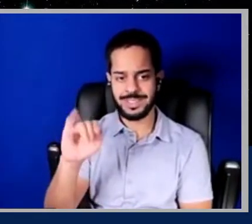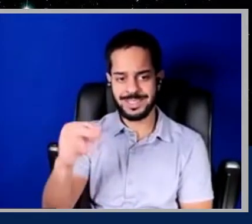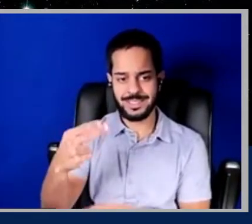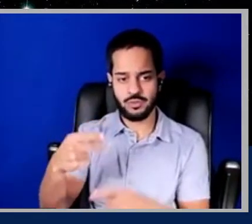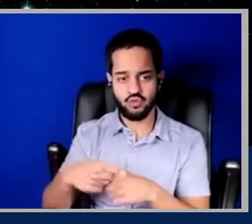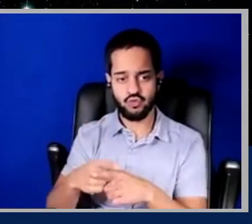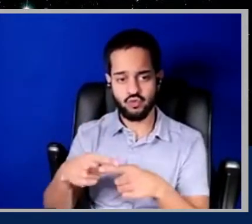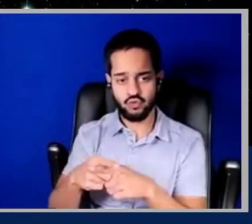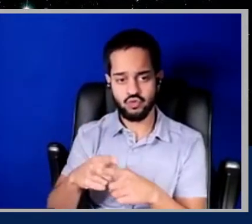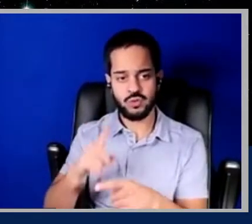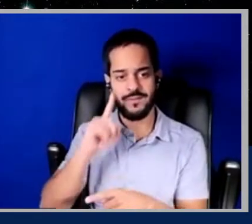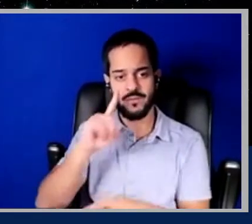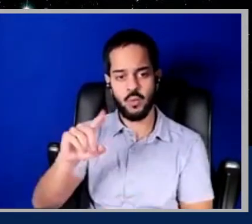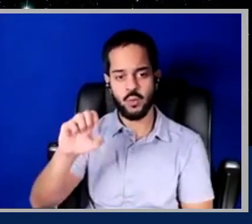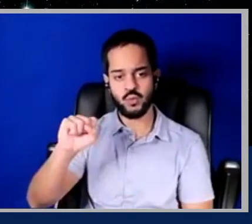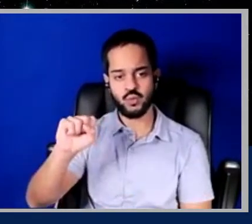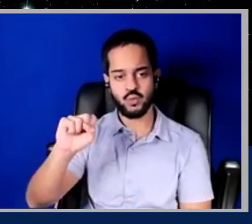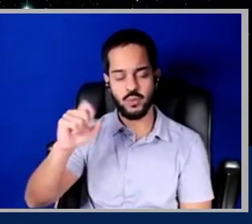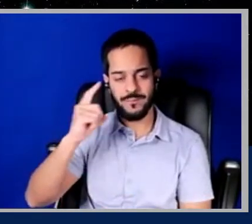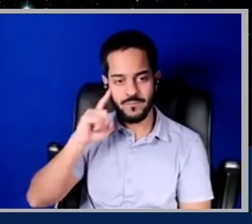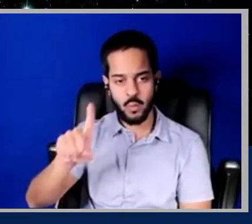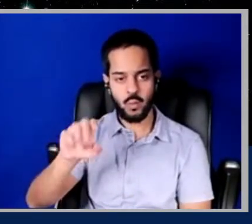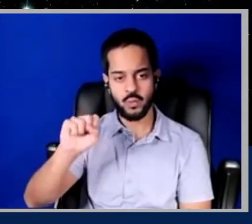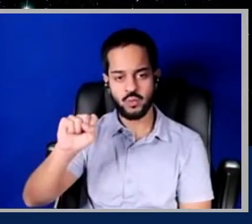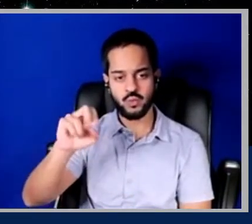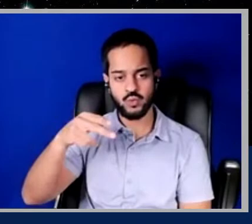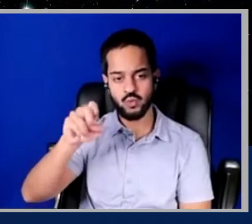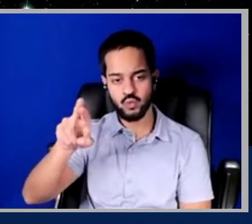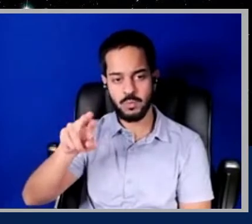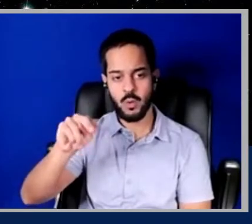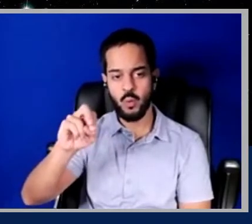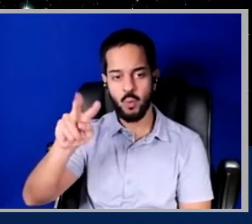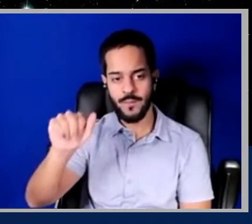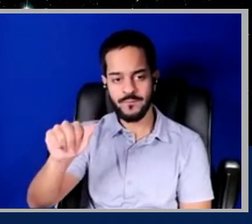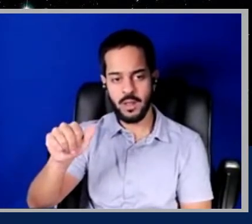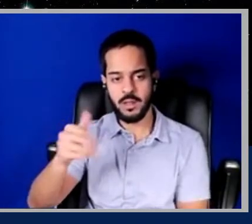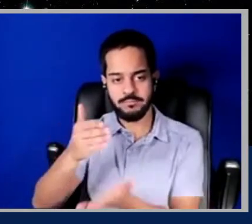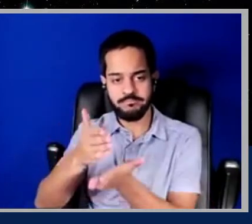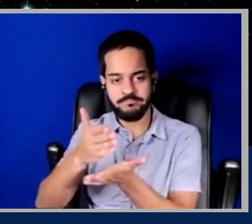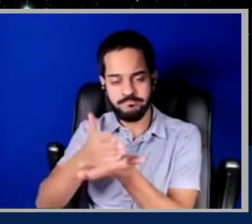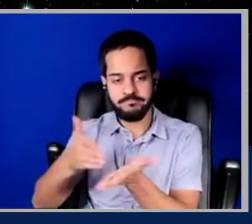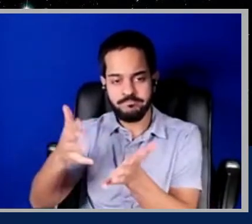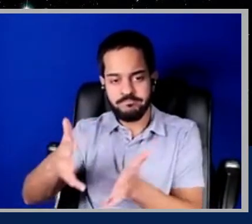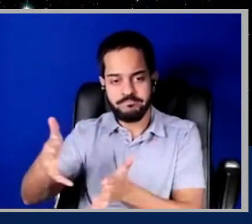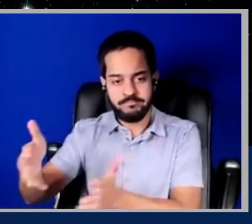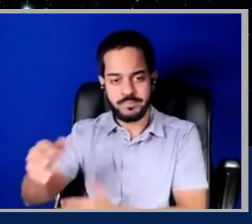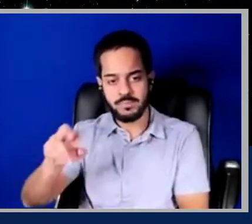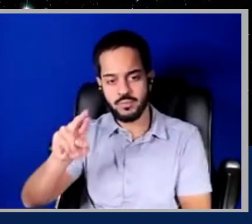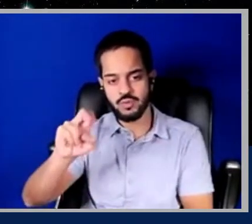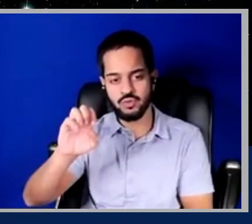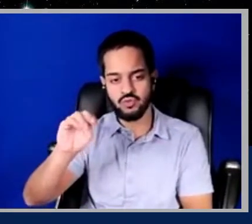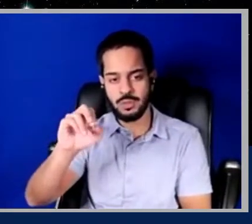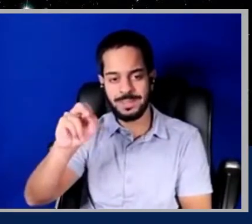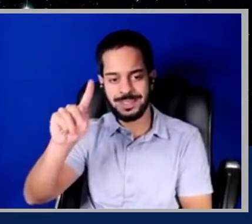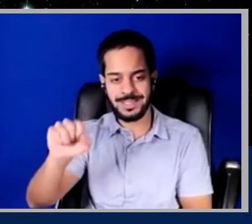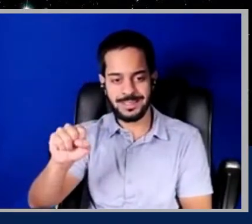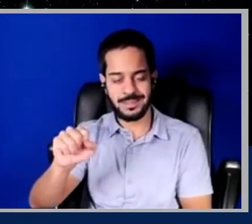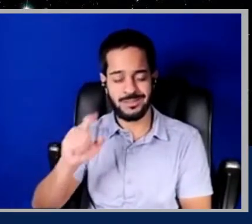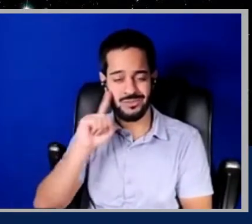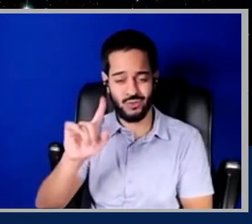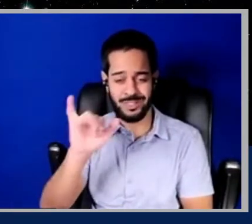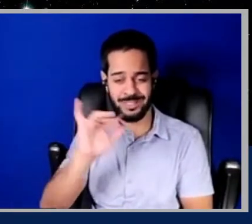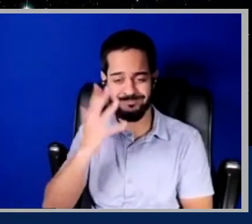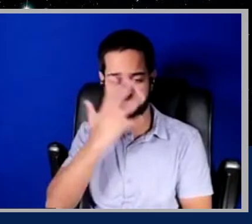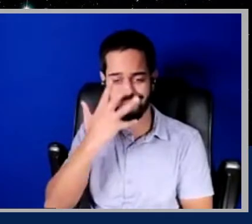of like supernova remnants and other nebulae, which essentially is like a pixelated version, which they all